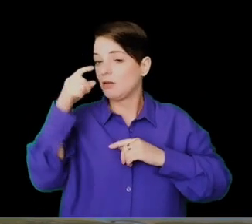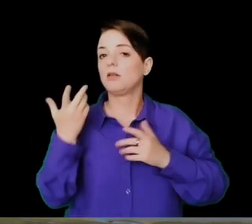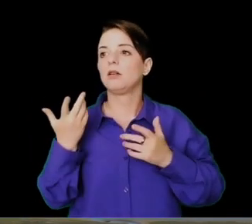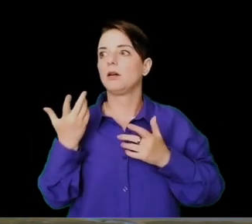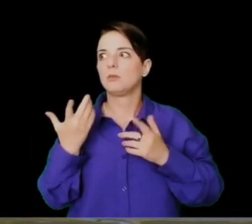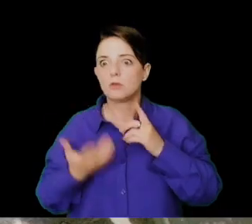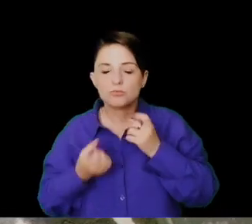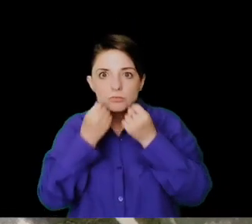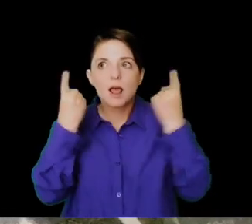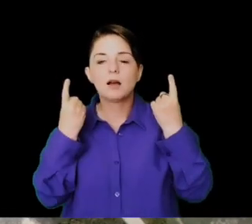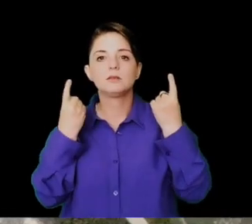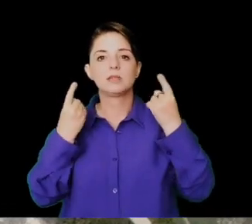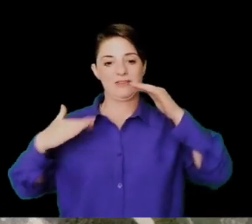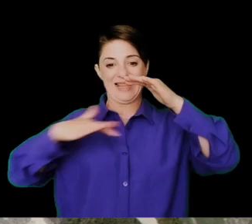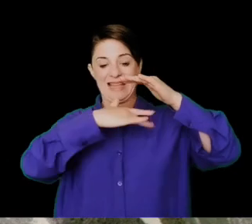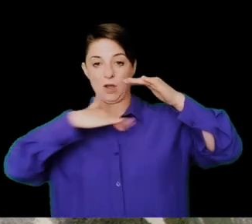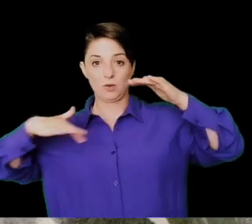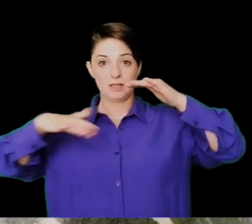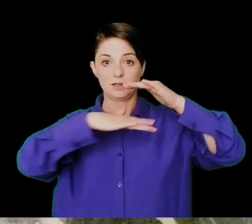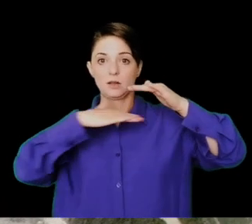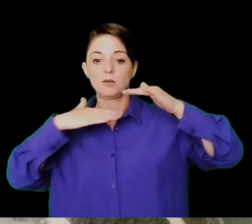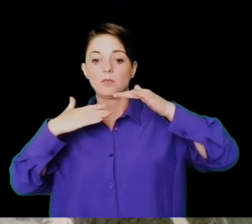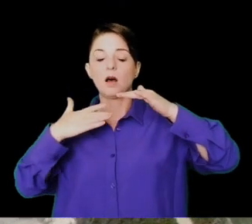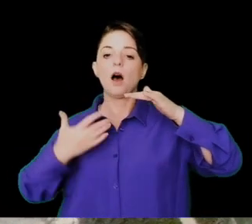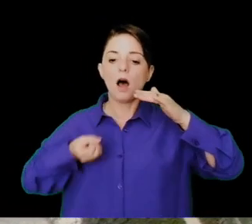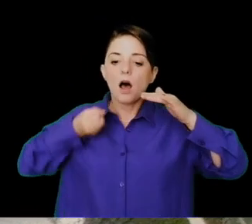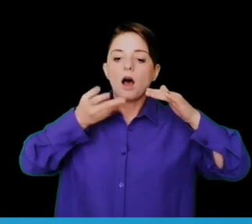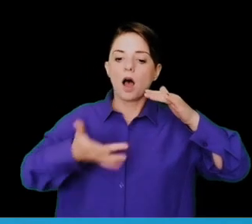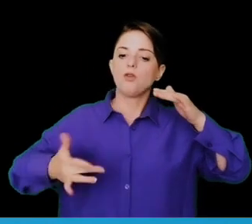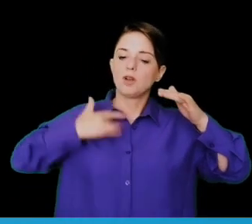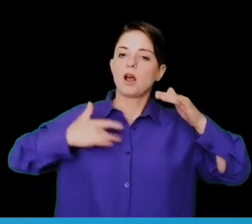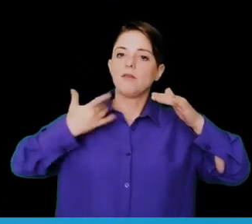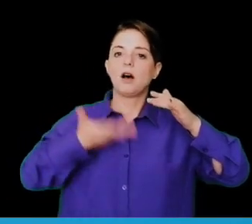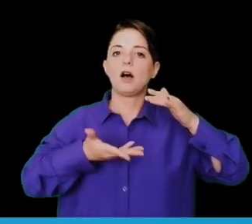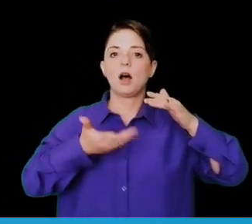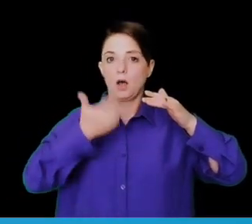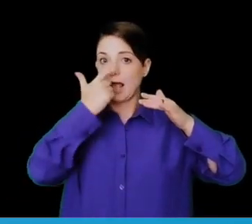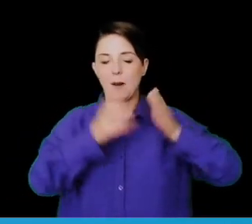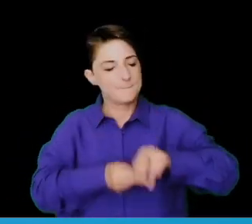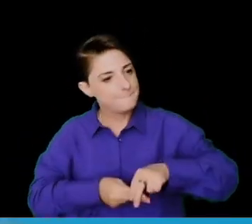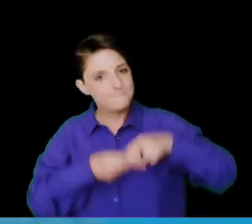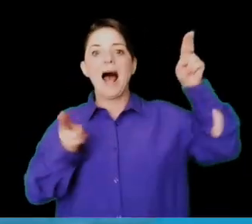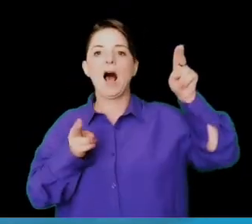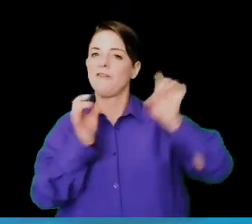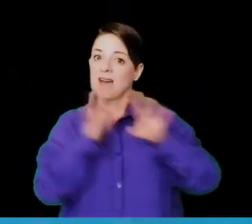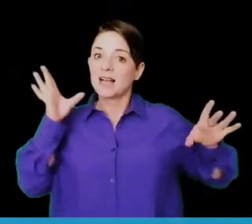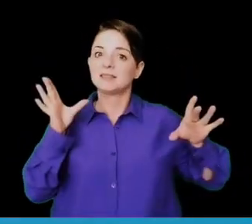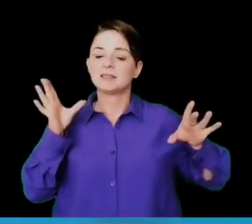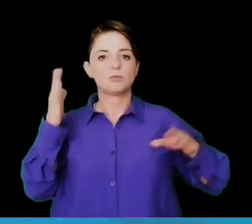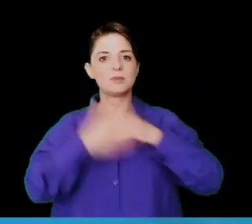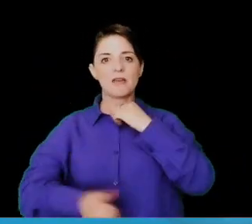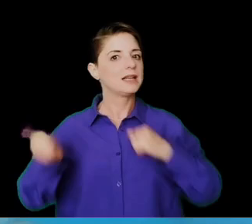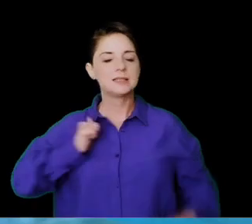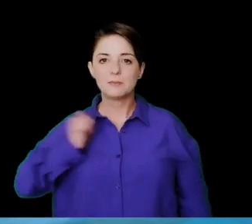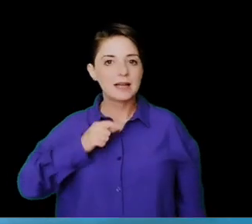idea, but we're discovering that if marine ecosystems are given the chance to recover, they bounce back much faster than we could ever have